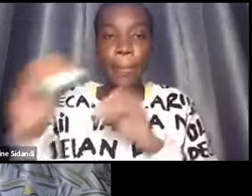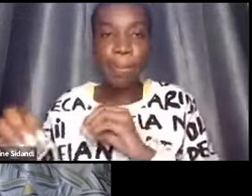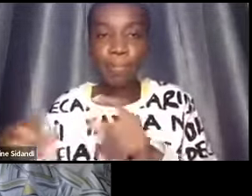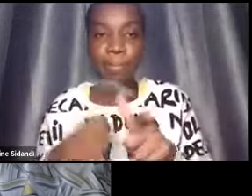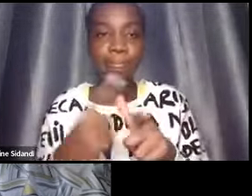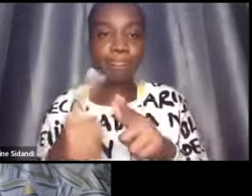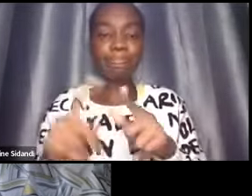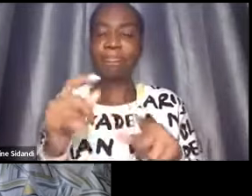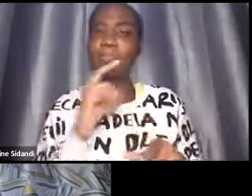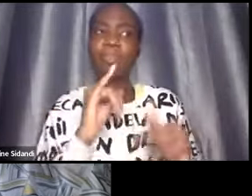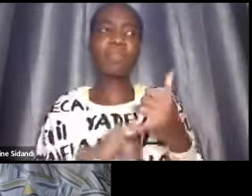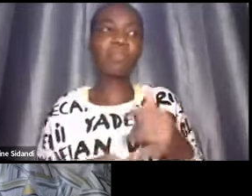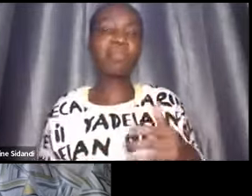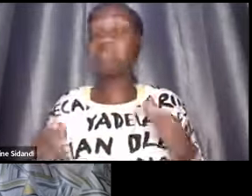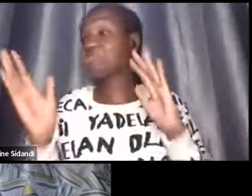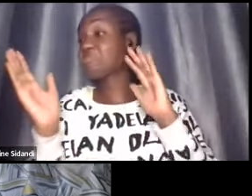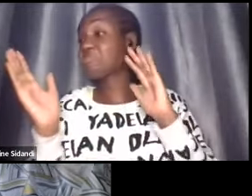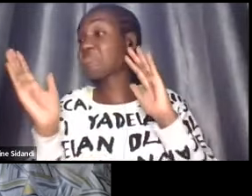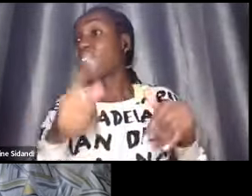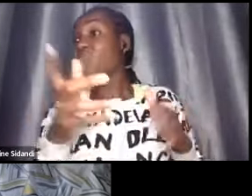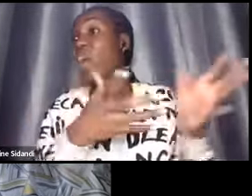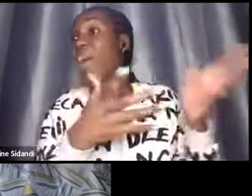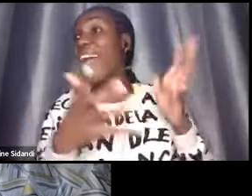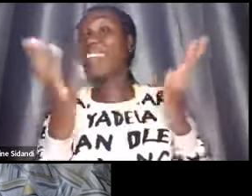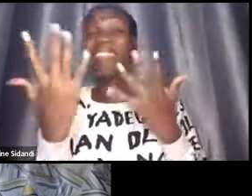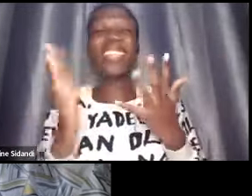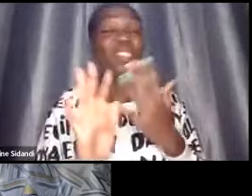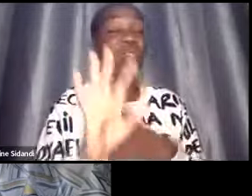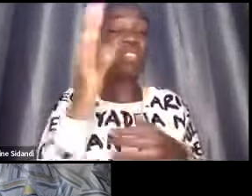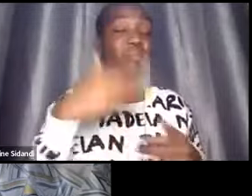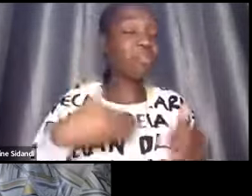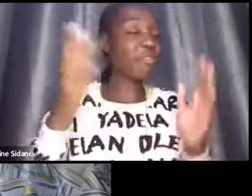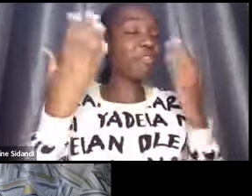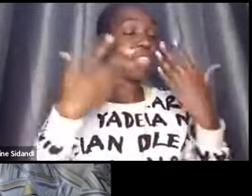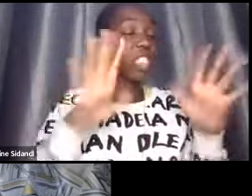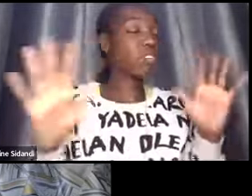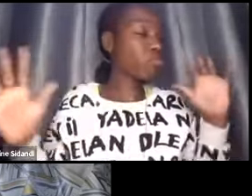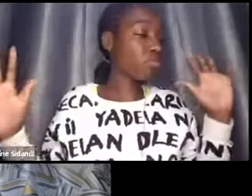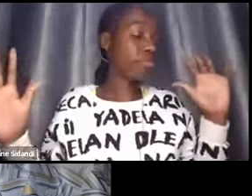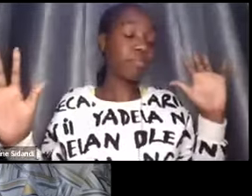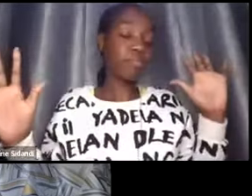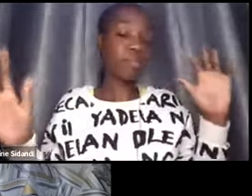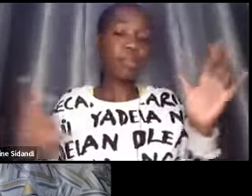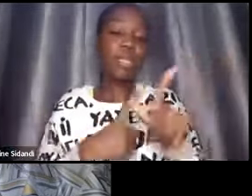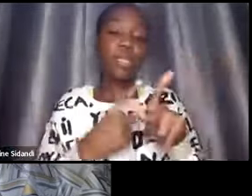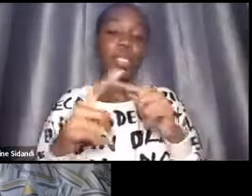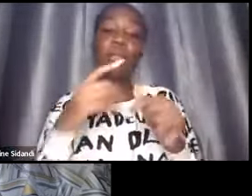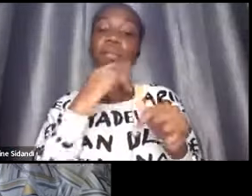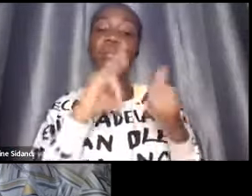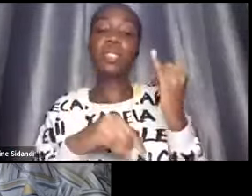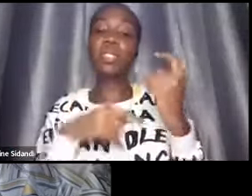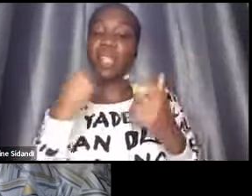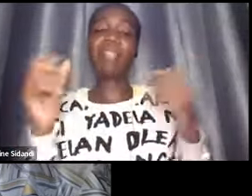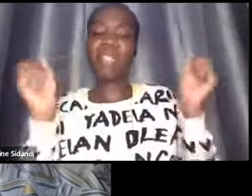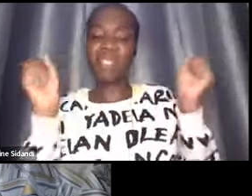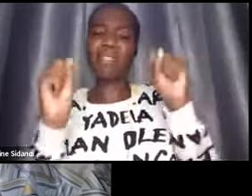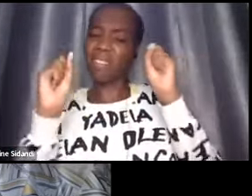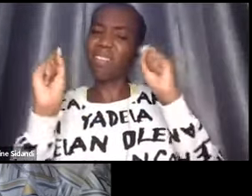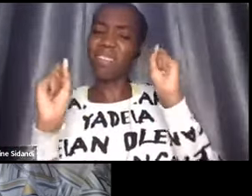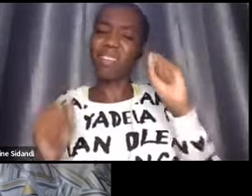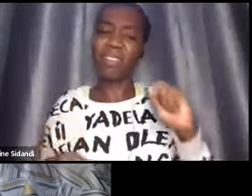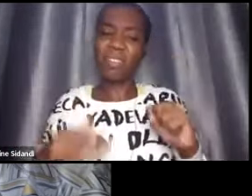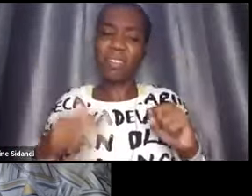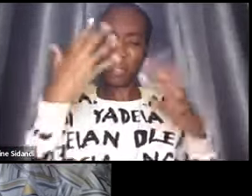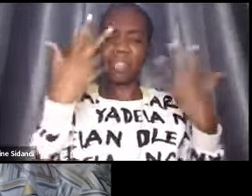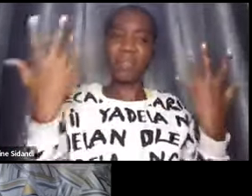husband, carry your belongings and leave. I'm done with this. And then the husband will say, yes, why not? And then she will carry the wife and